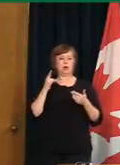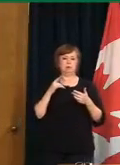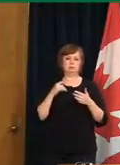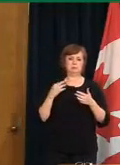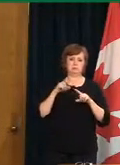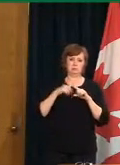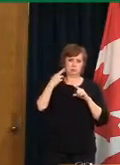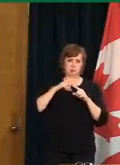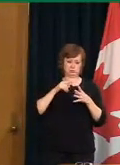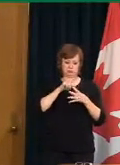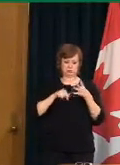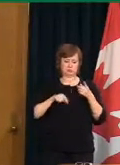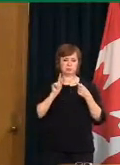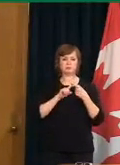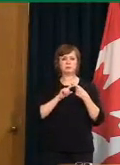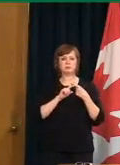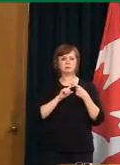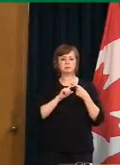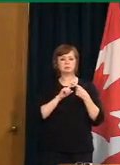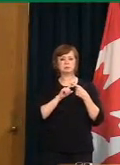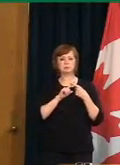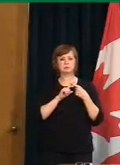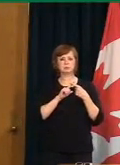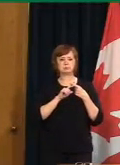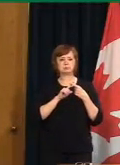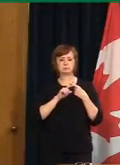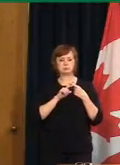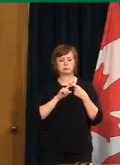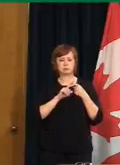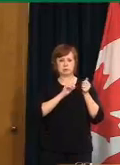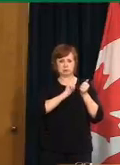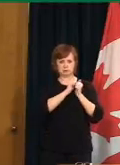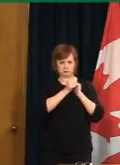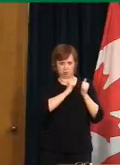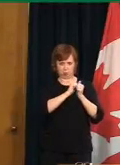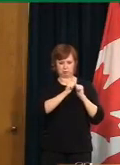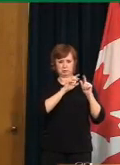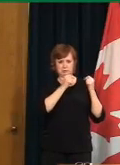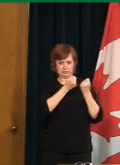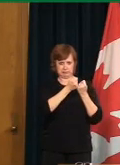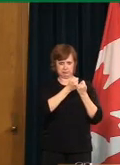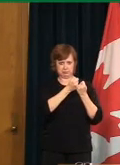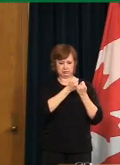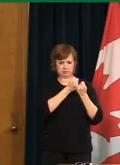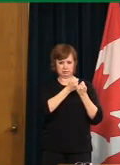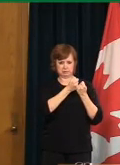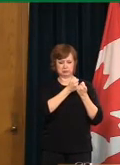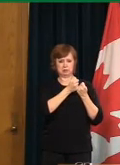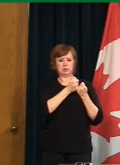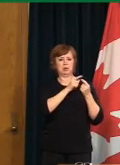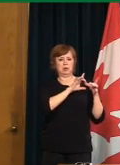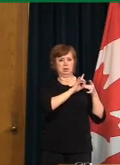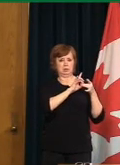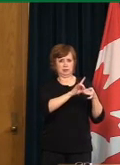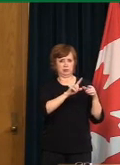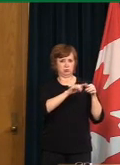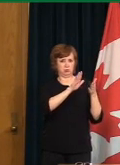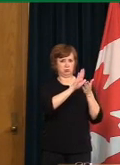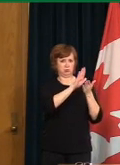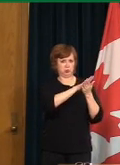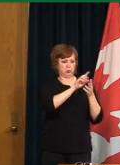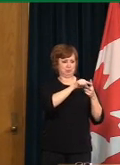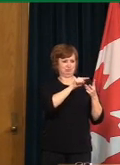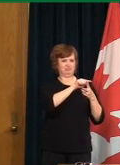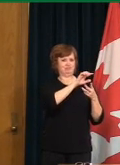settings. There have been obviously multiple events in sports teams and secondary cases in schools. Secondly, there